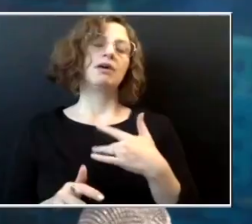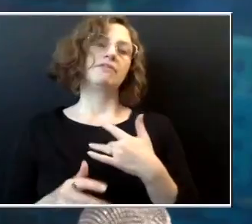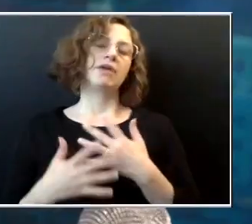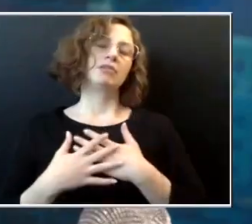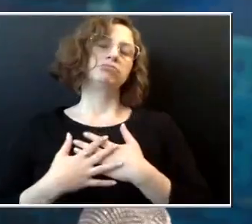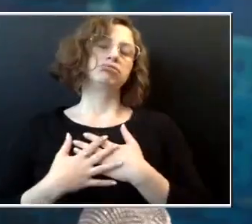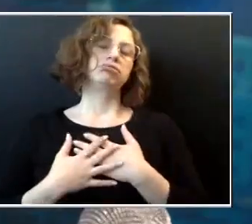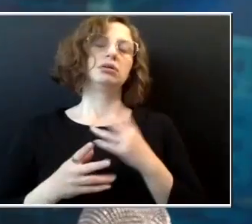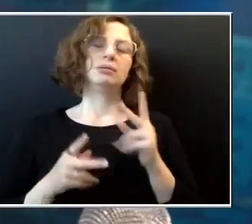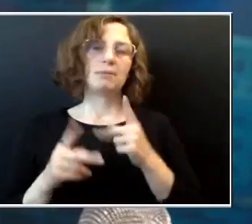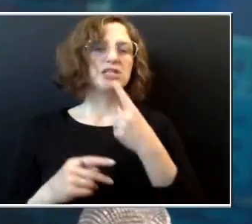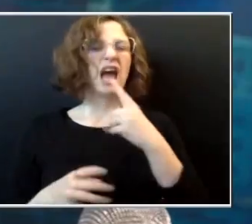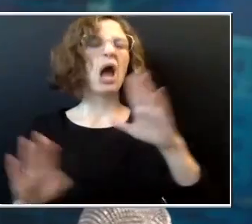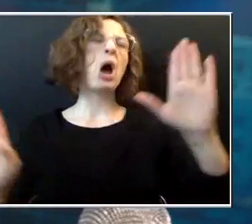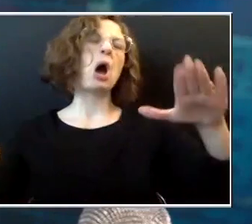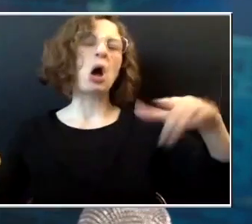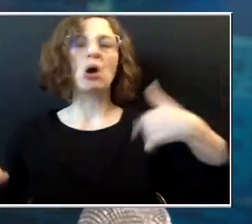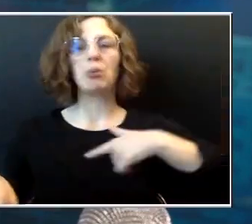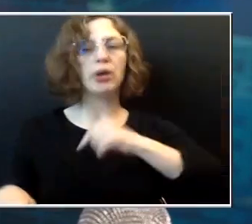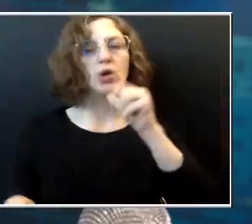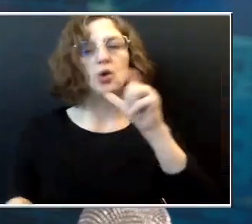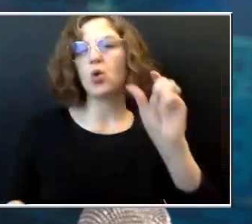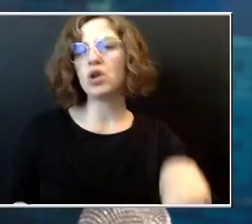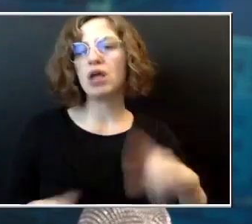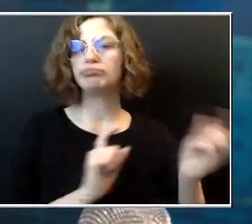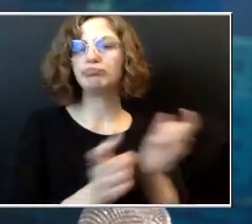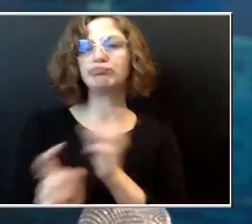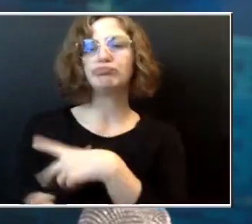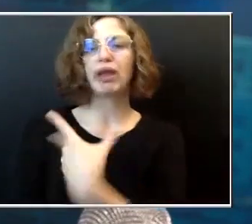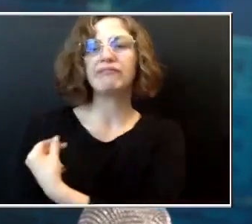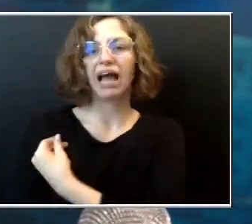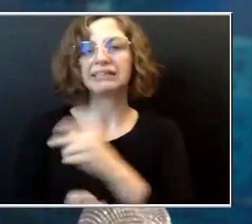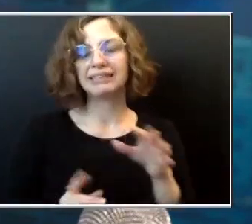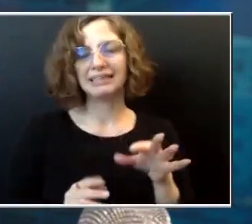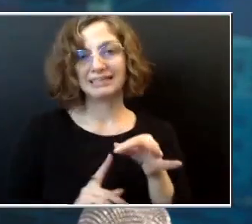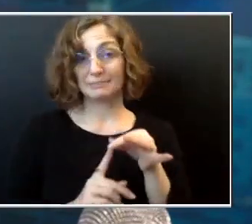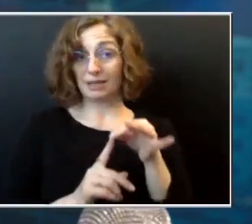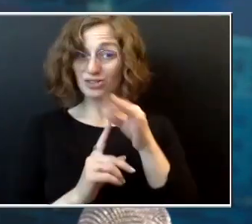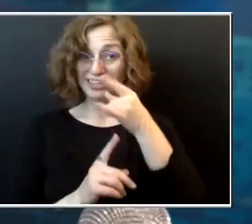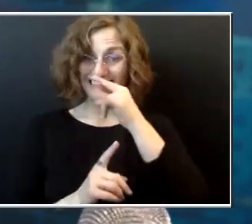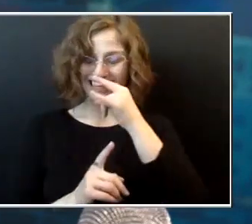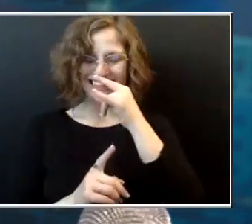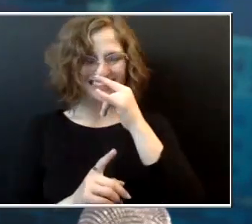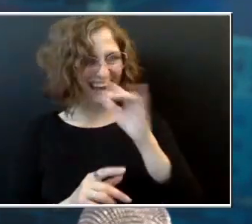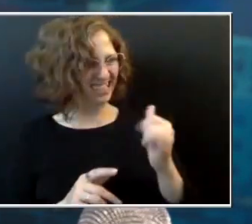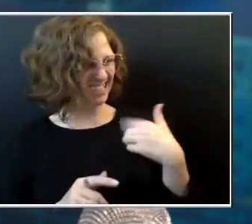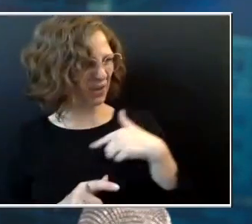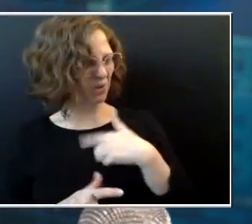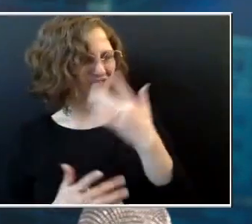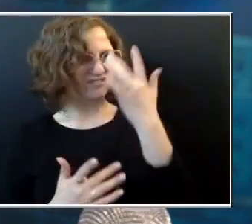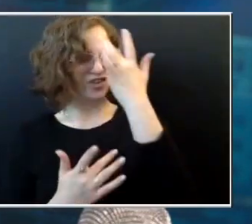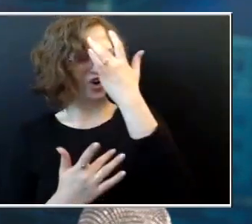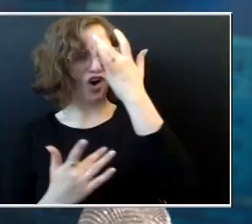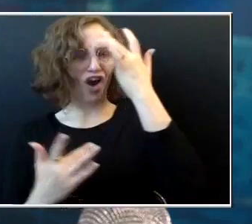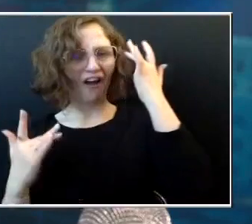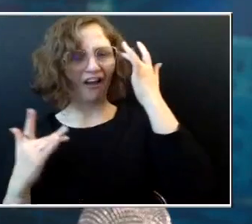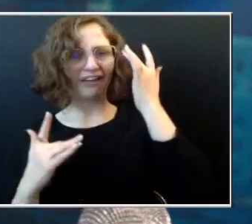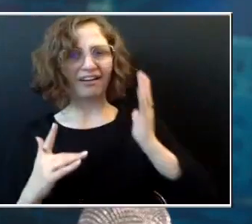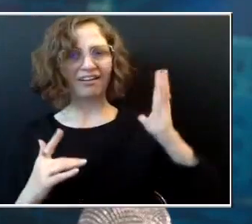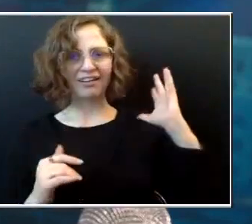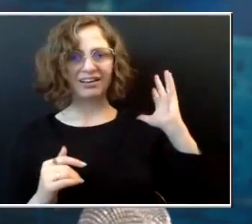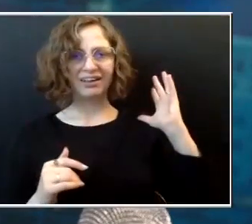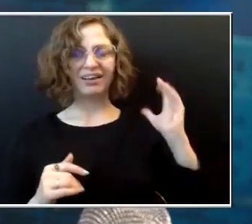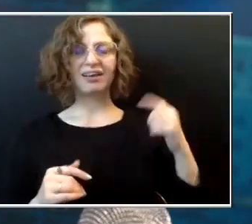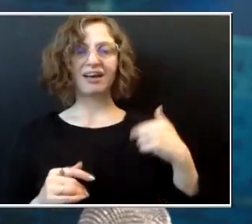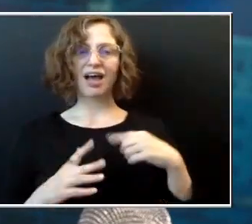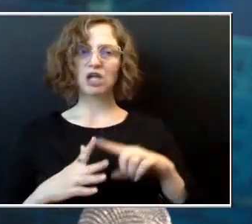And it's like we've just forgotten. And I remember when I first started in pulmonary medicine as a resident in the 80s, and then started in